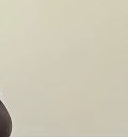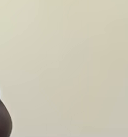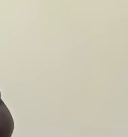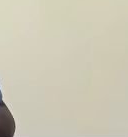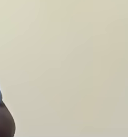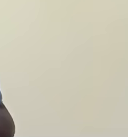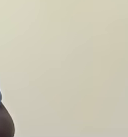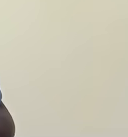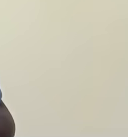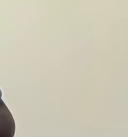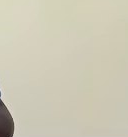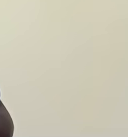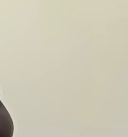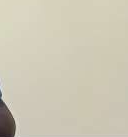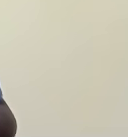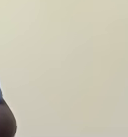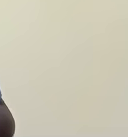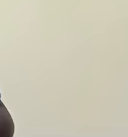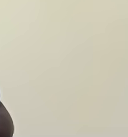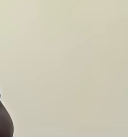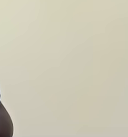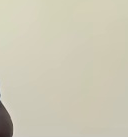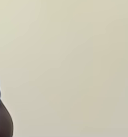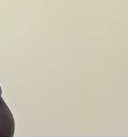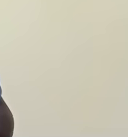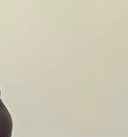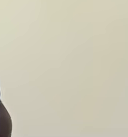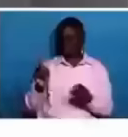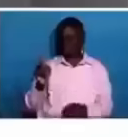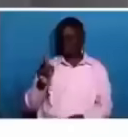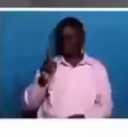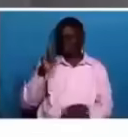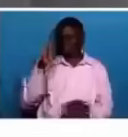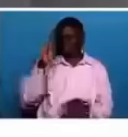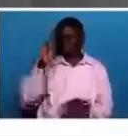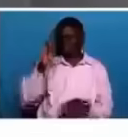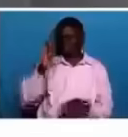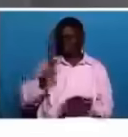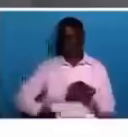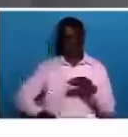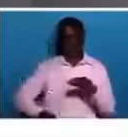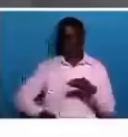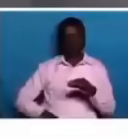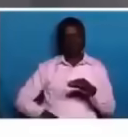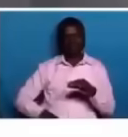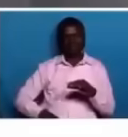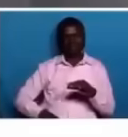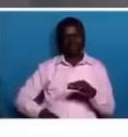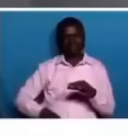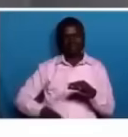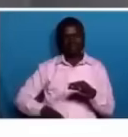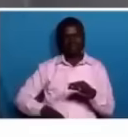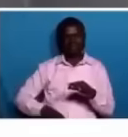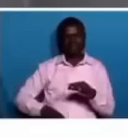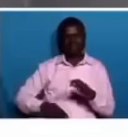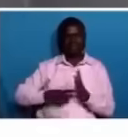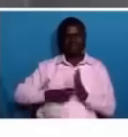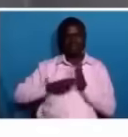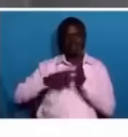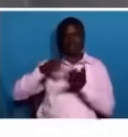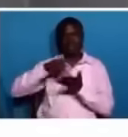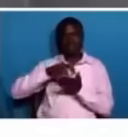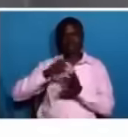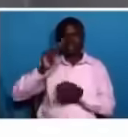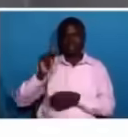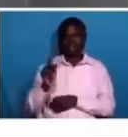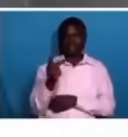time, and today he was back with a bombshell. The context of Kenya. Even